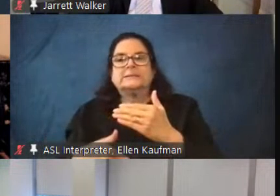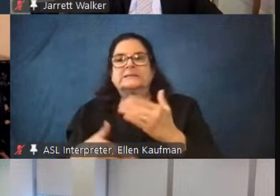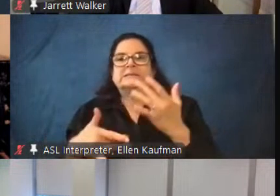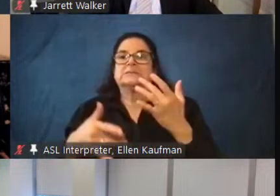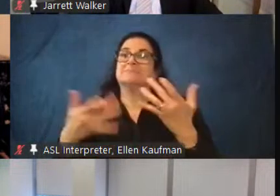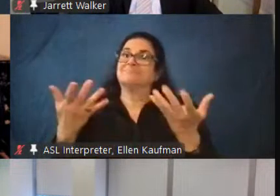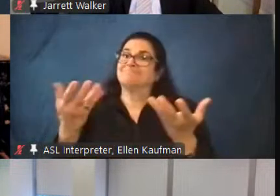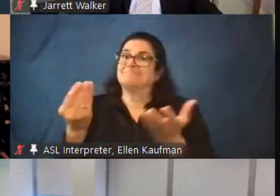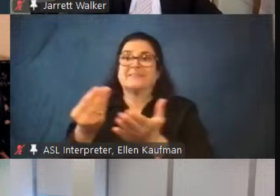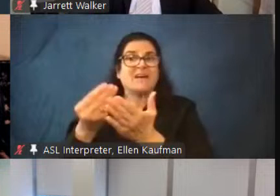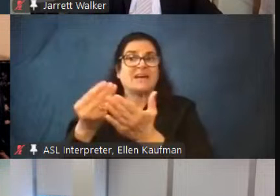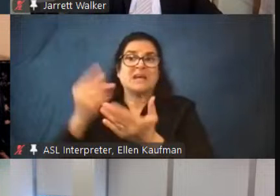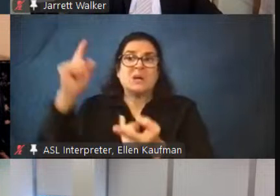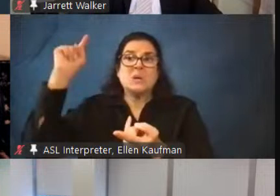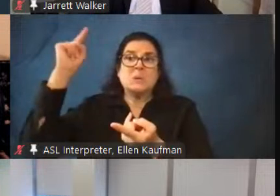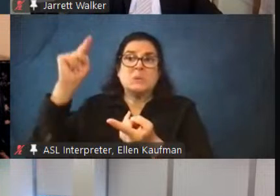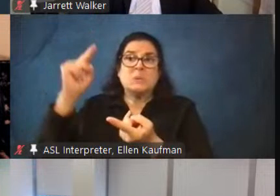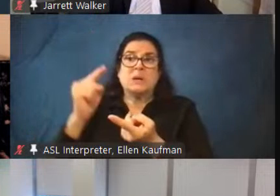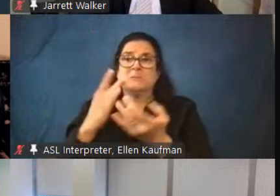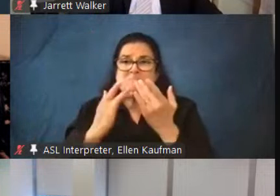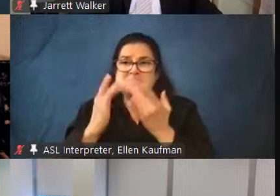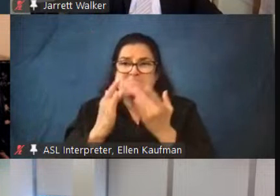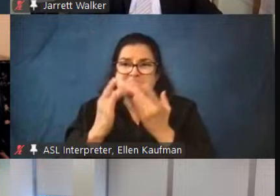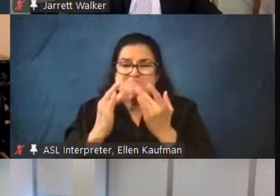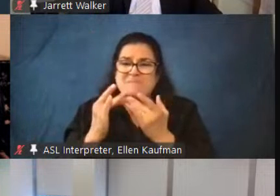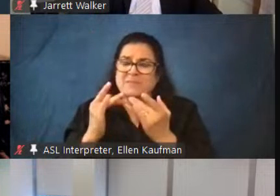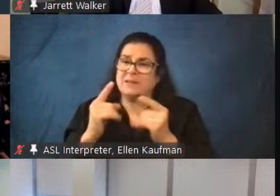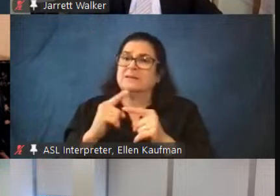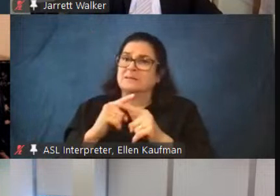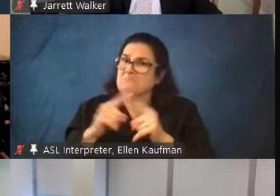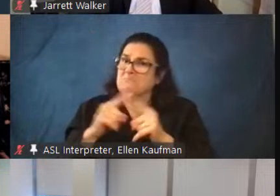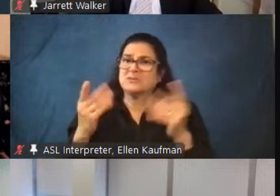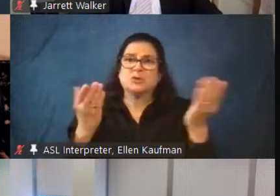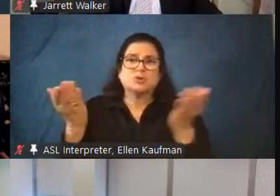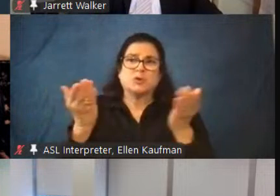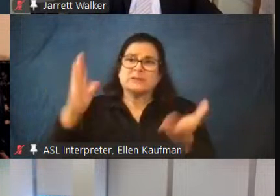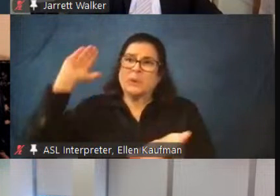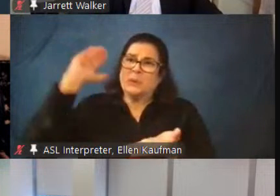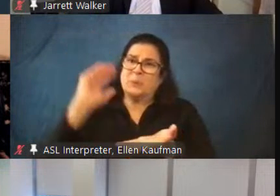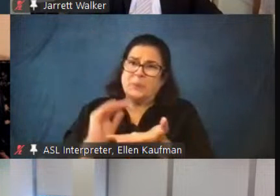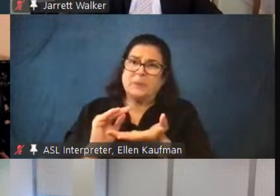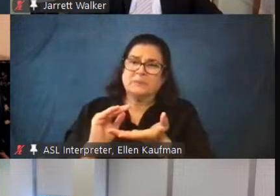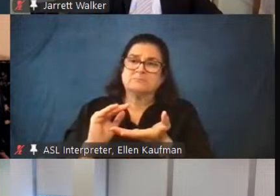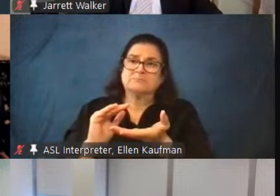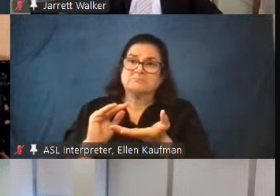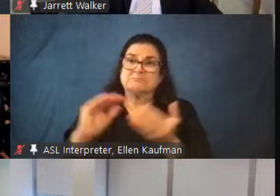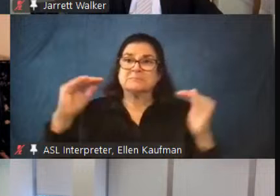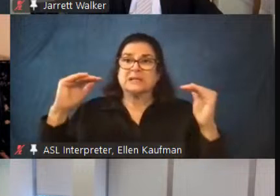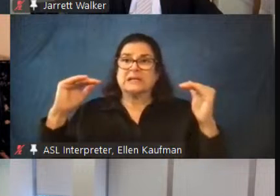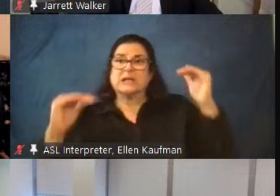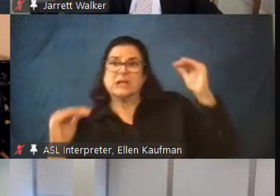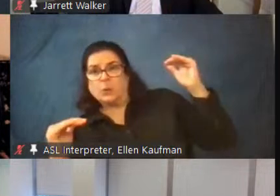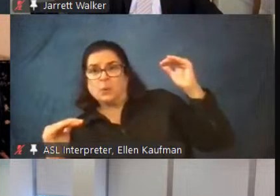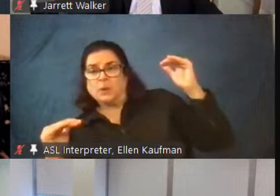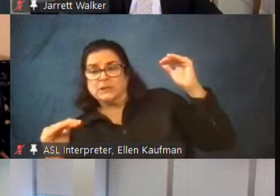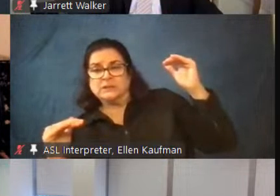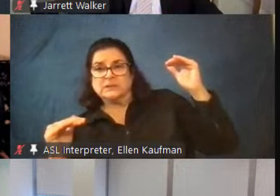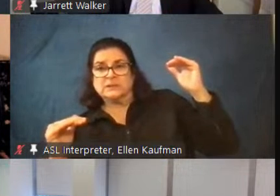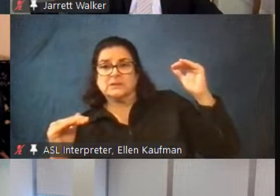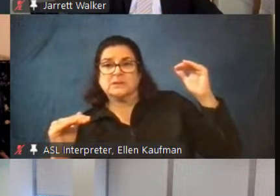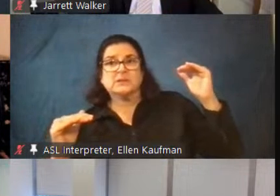with CTA for decades. But when I talk about inequities of funding formula and how it is particularly